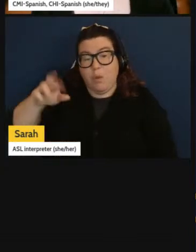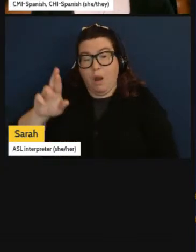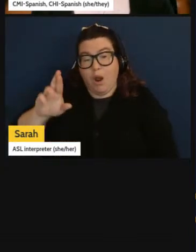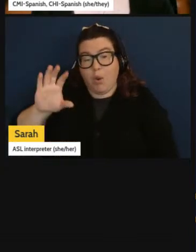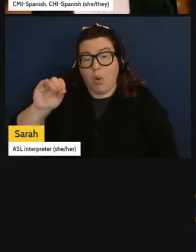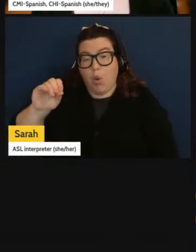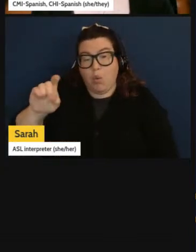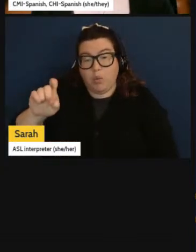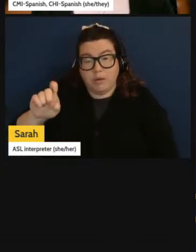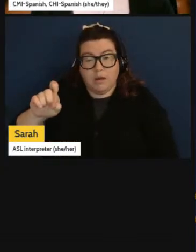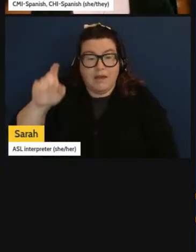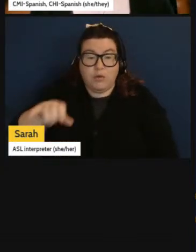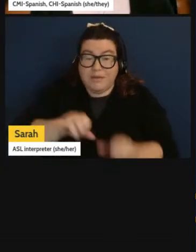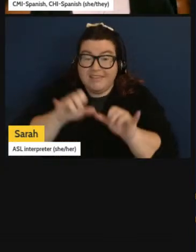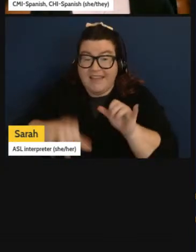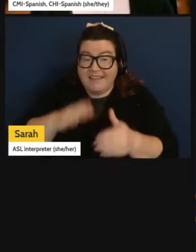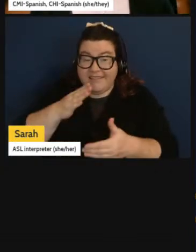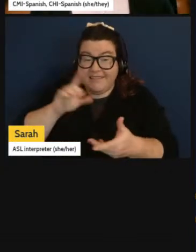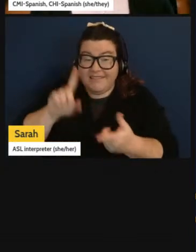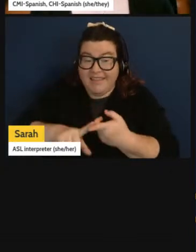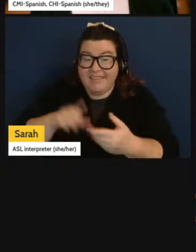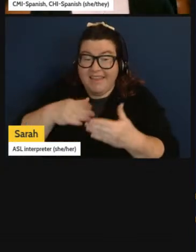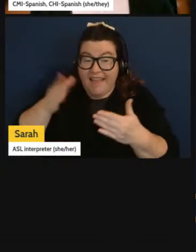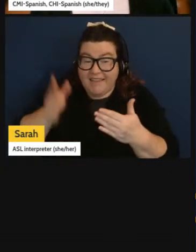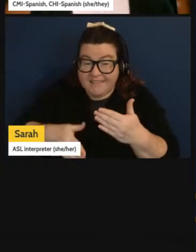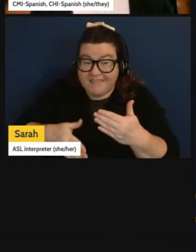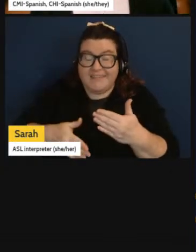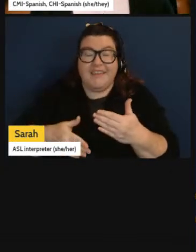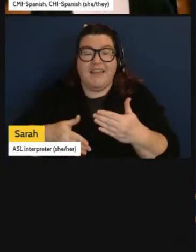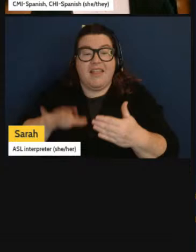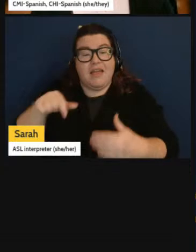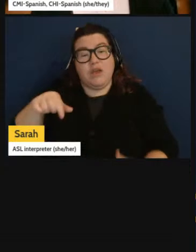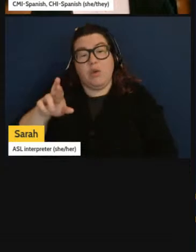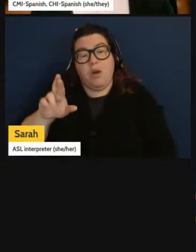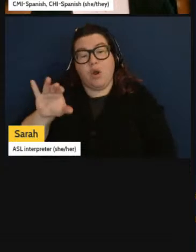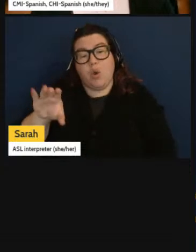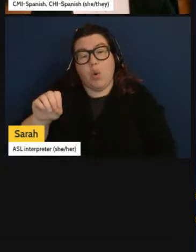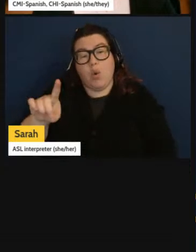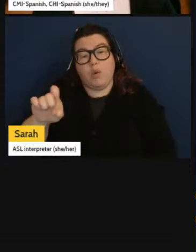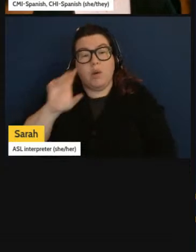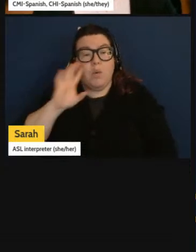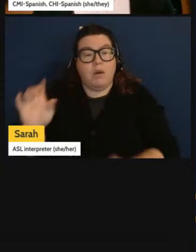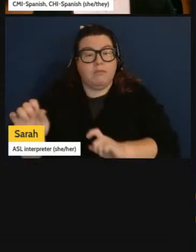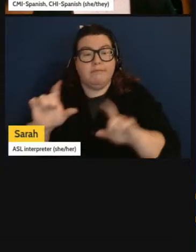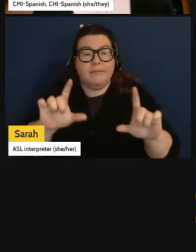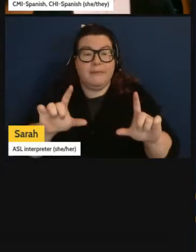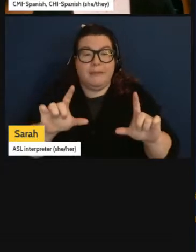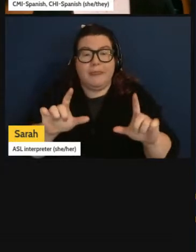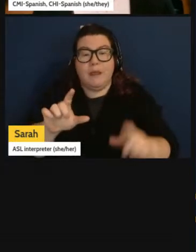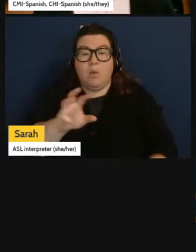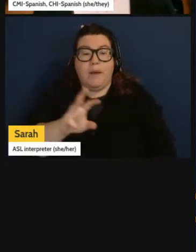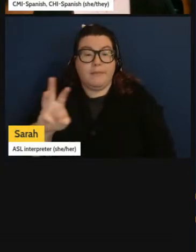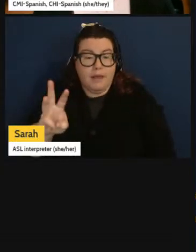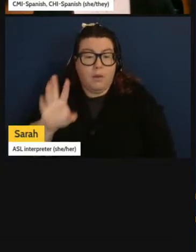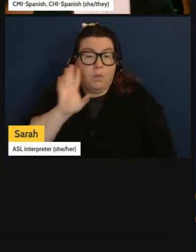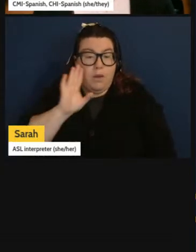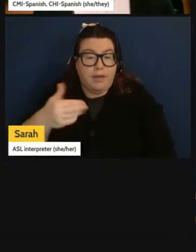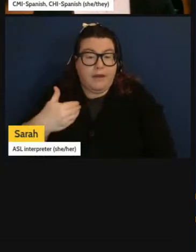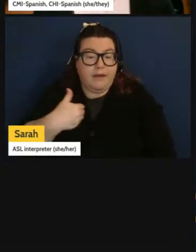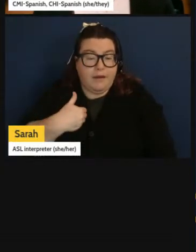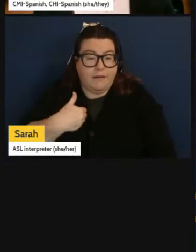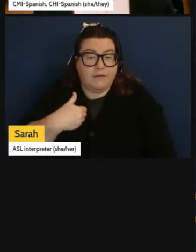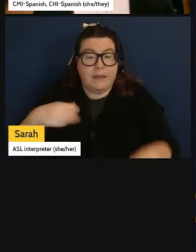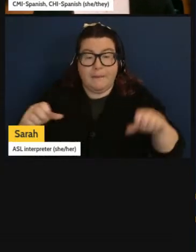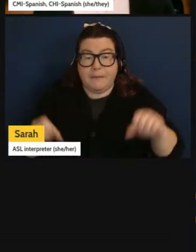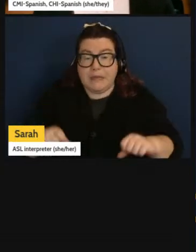have to stay until the end. And that QR code will bring you to a page that will have the ability